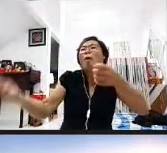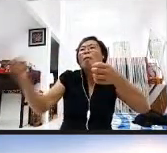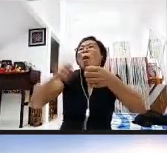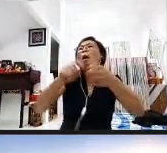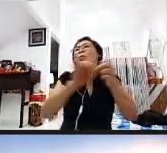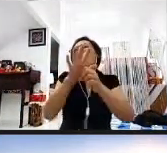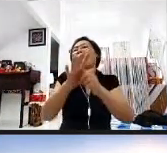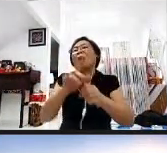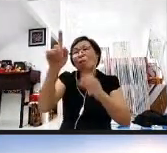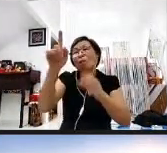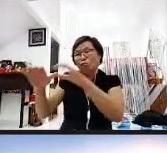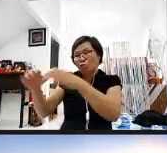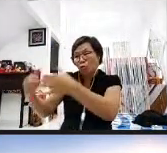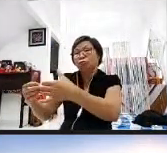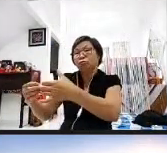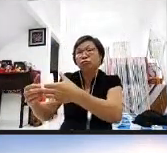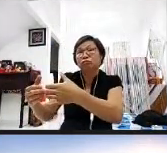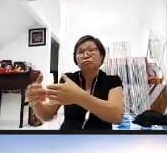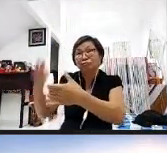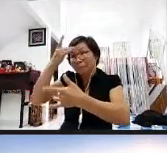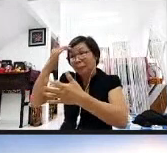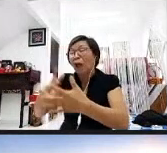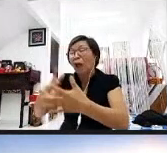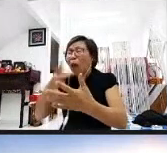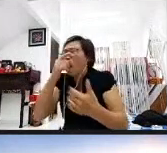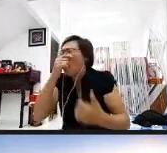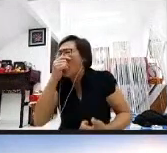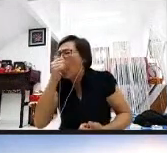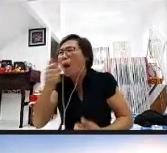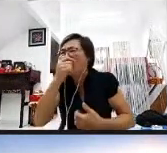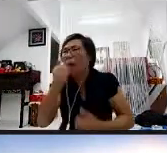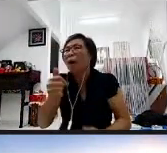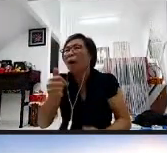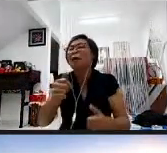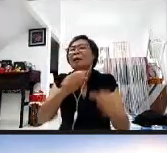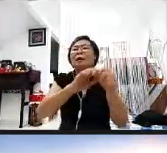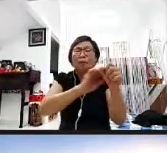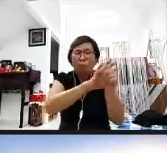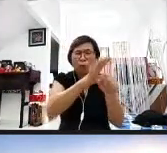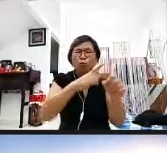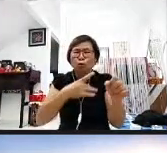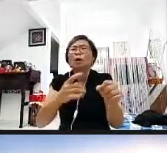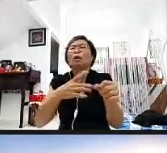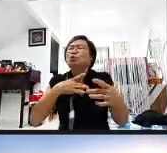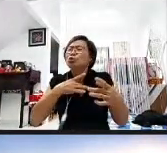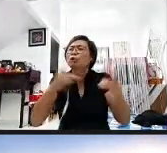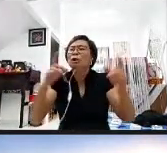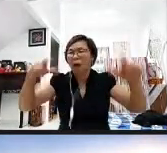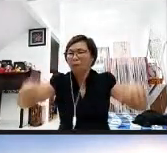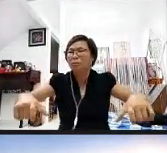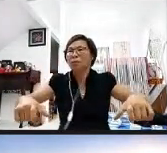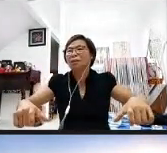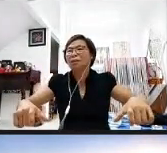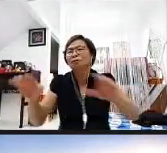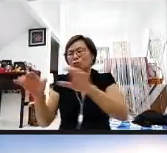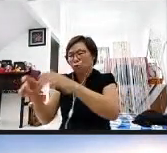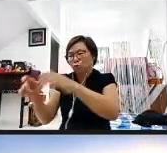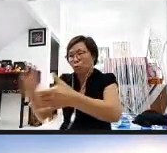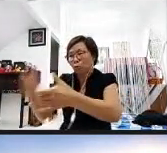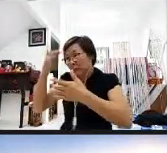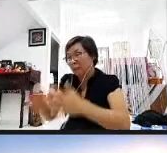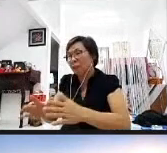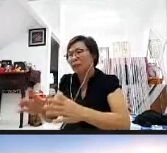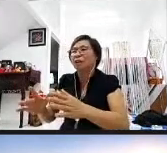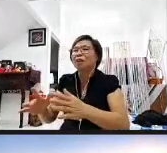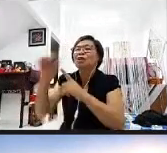like the pandemic, they like the MCO, they like the COVID. It's a group of patients with social